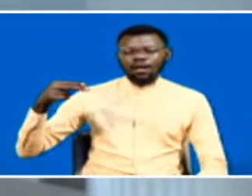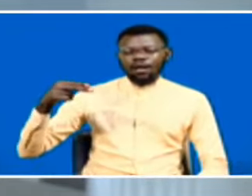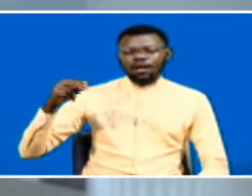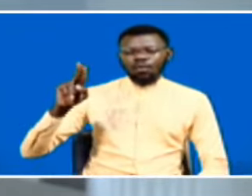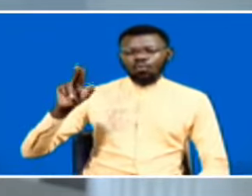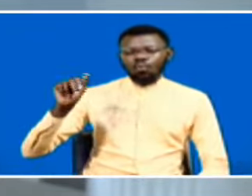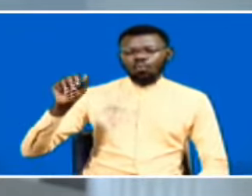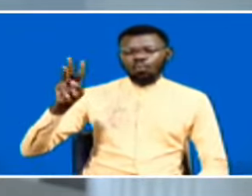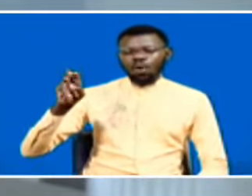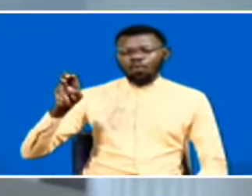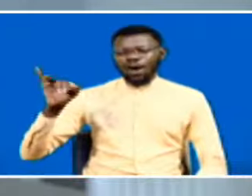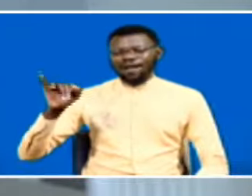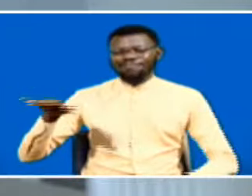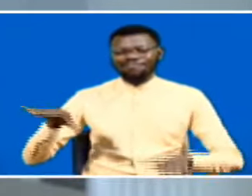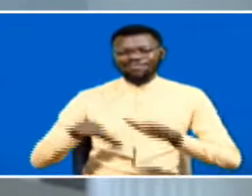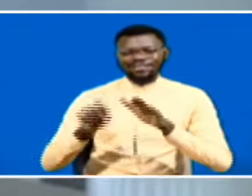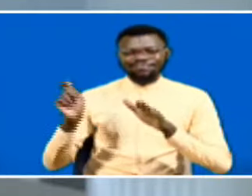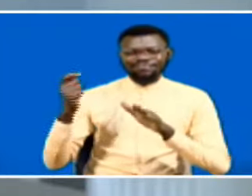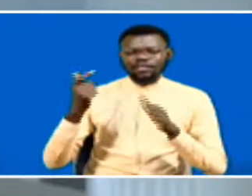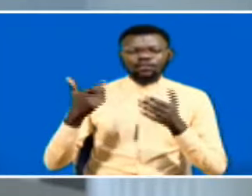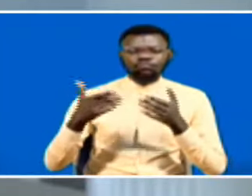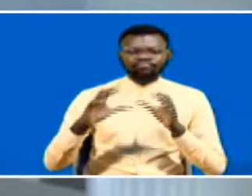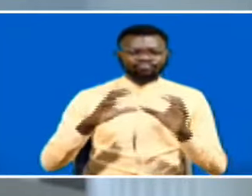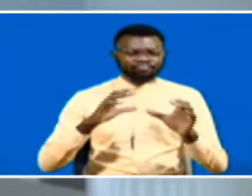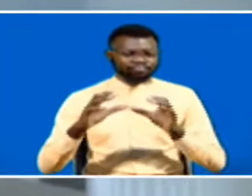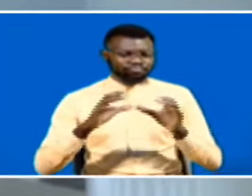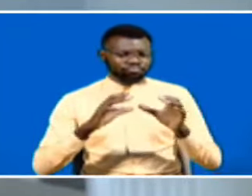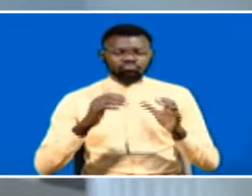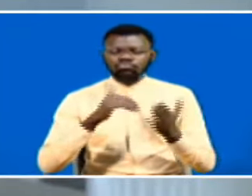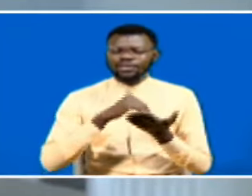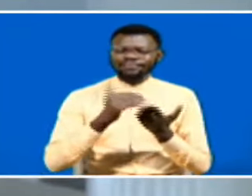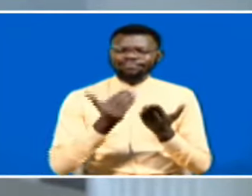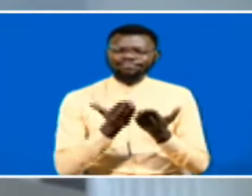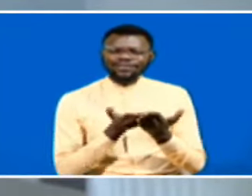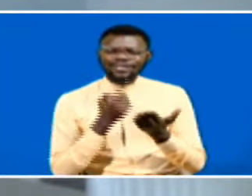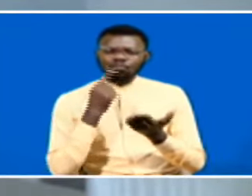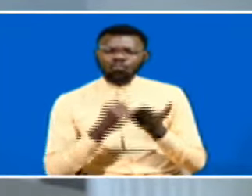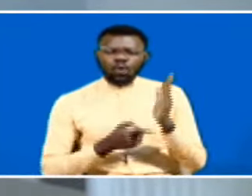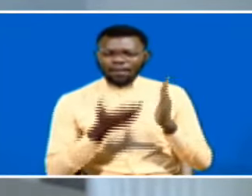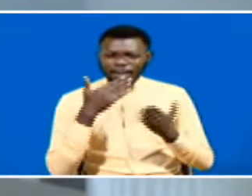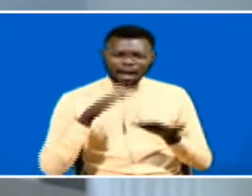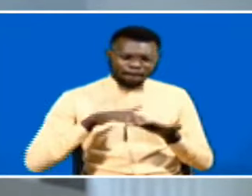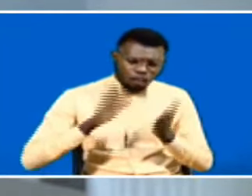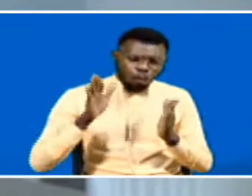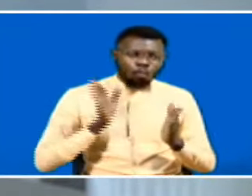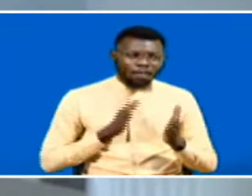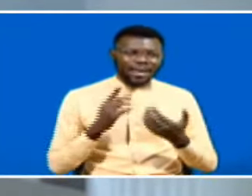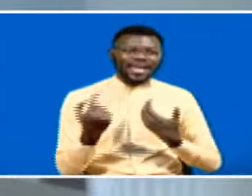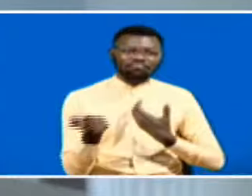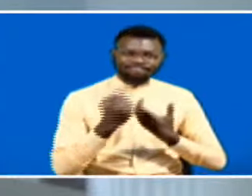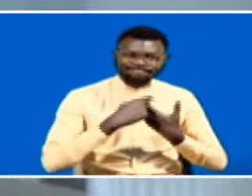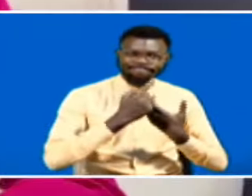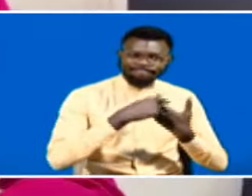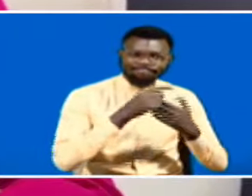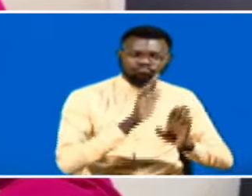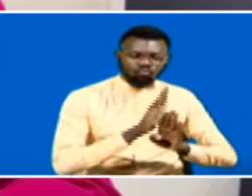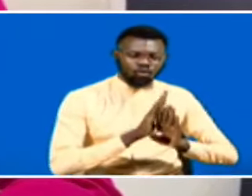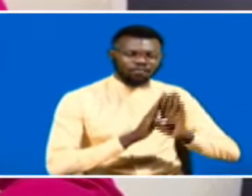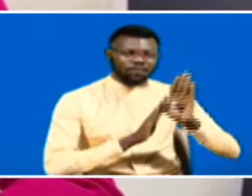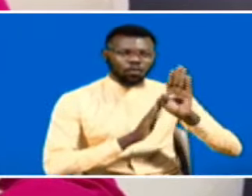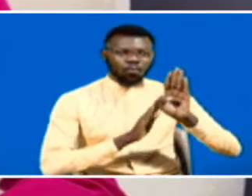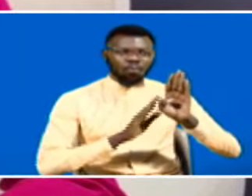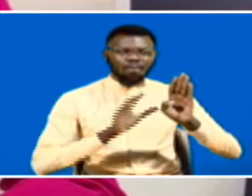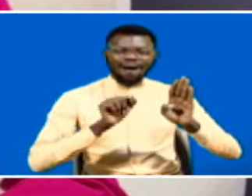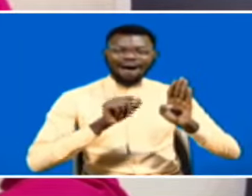Corporate Communications, noted that more women need to join the industry to develop more sustainable applications. Now, we